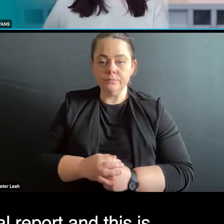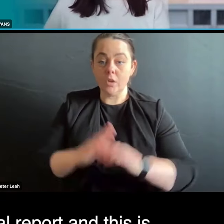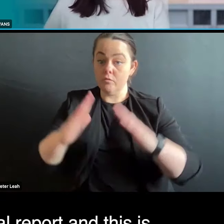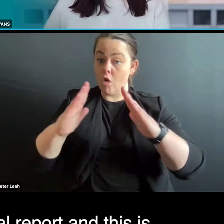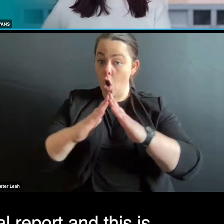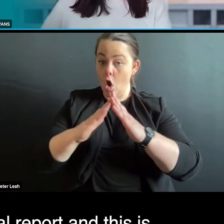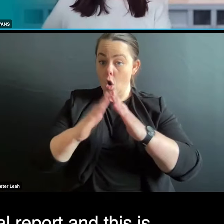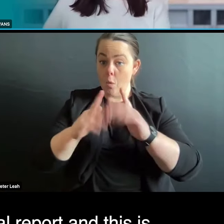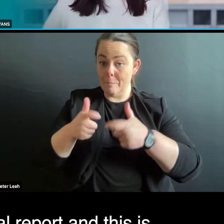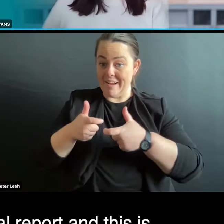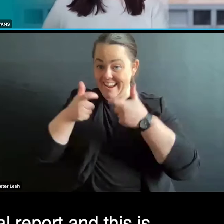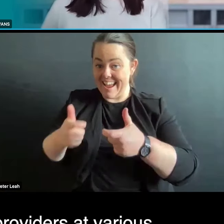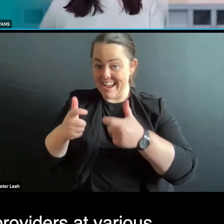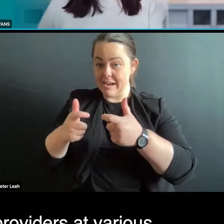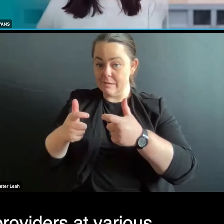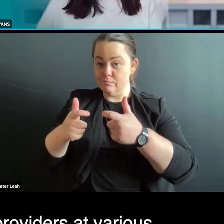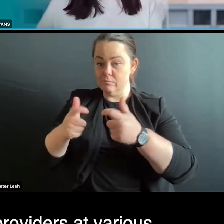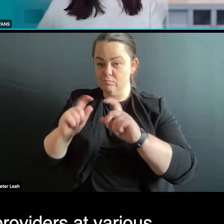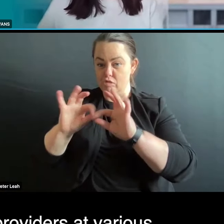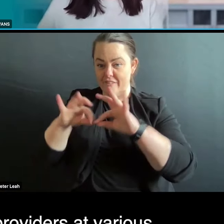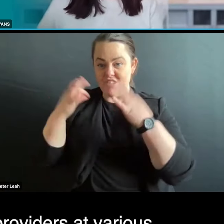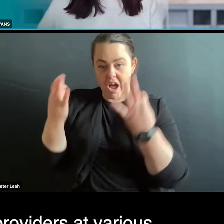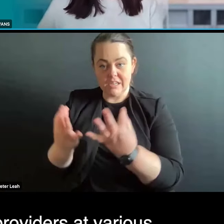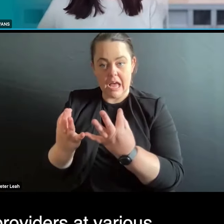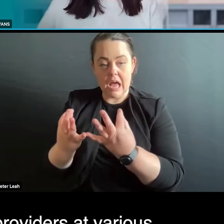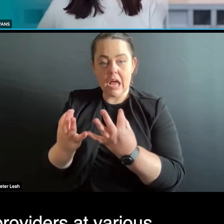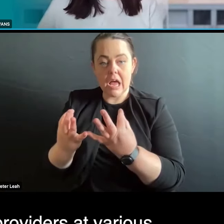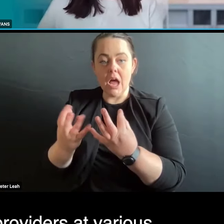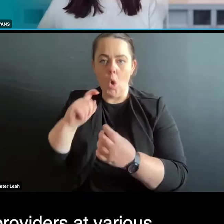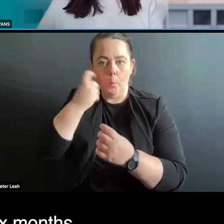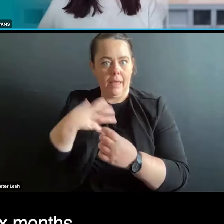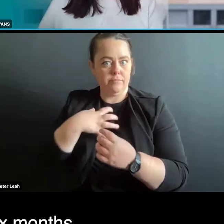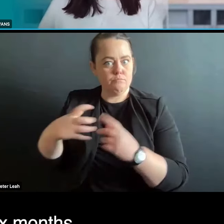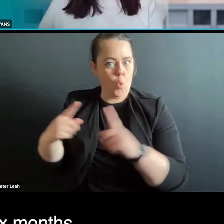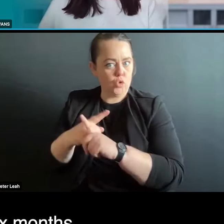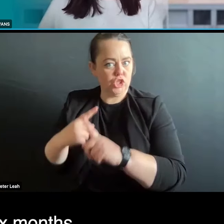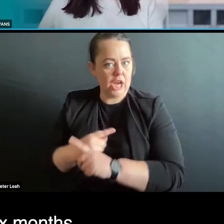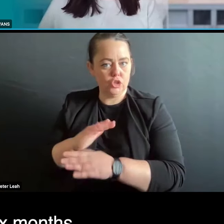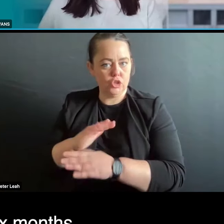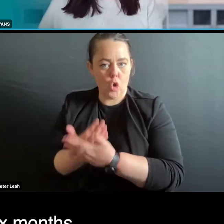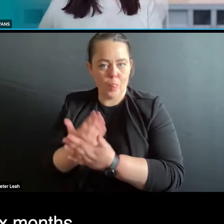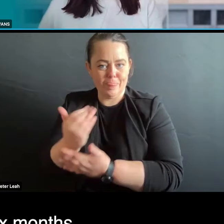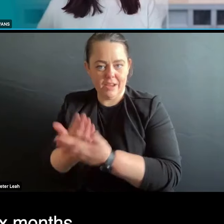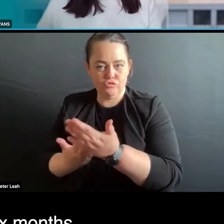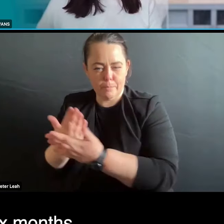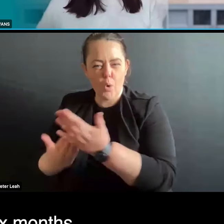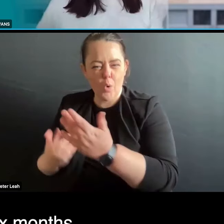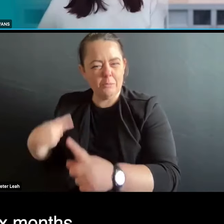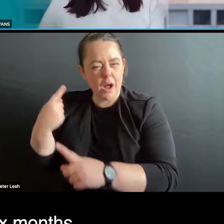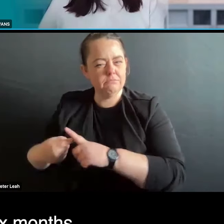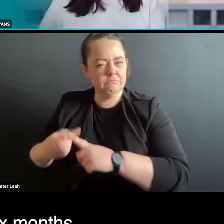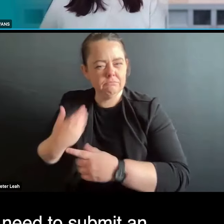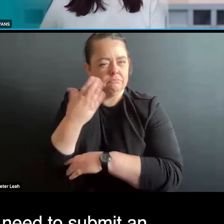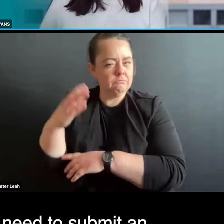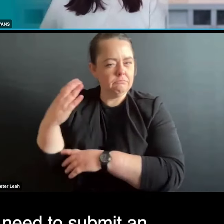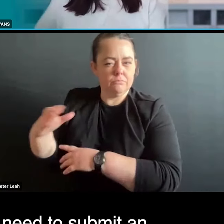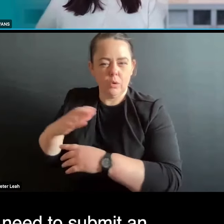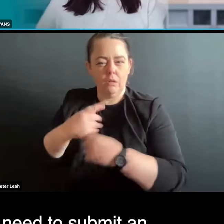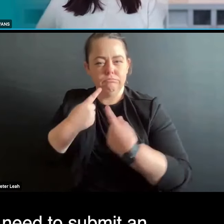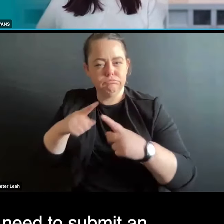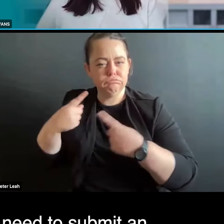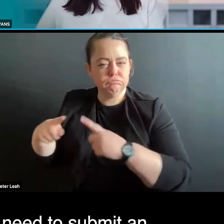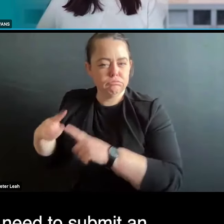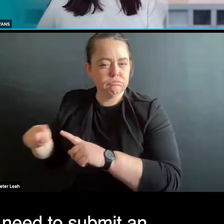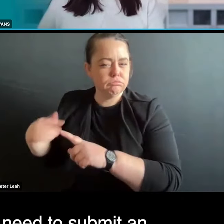to the annual report, and this has been discussed with home care providers at various webinars over the last 6 months. Broadly, home